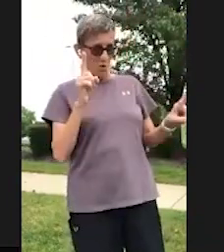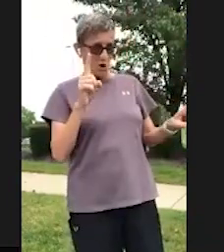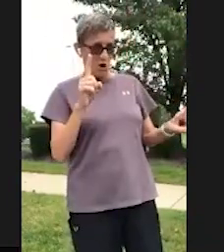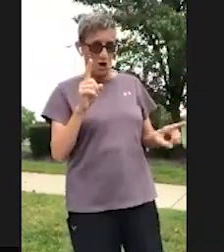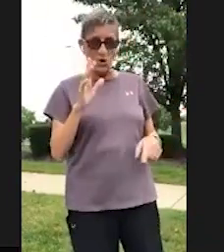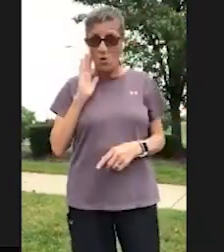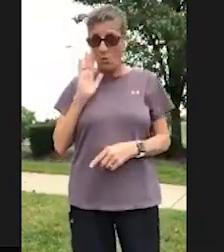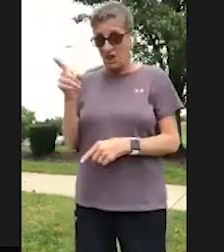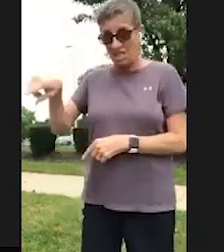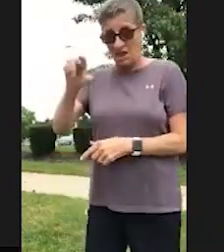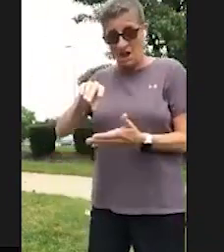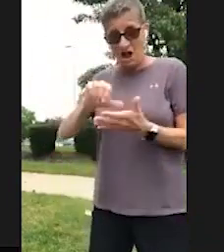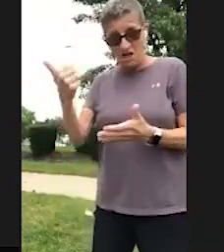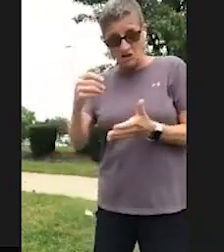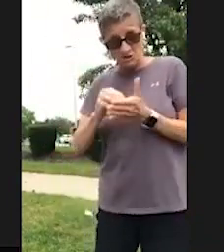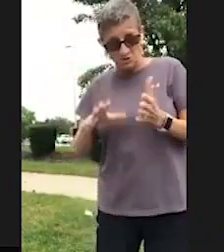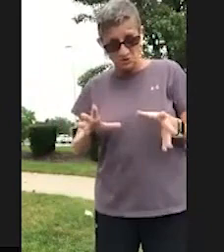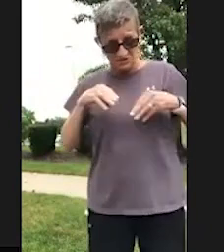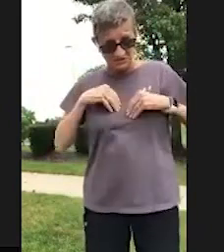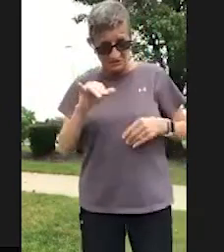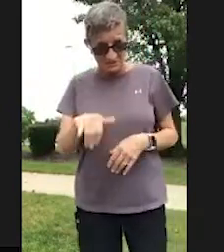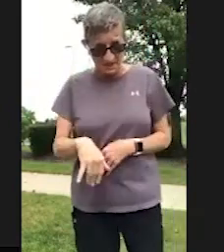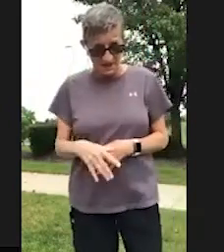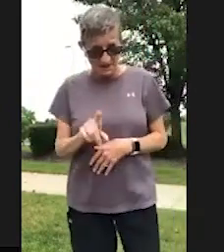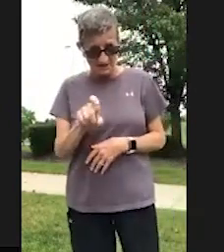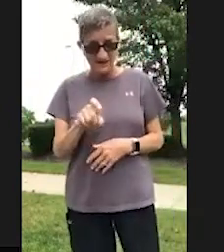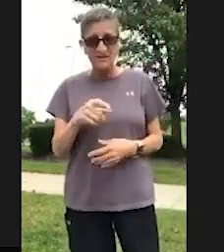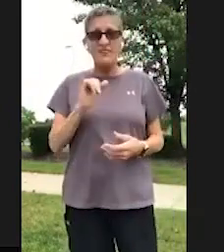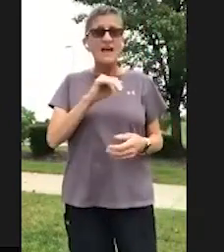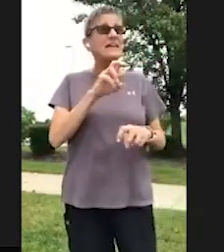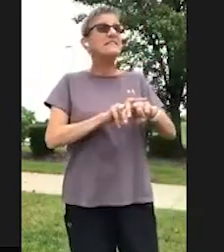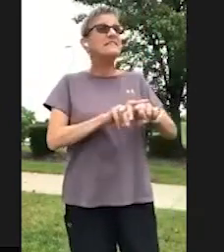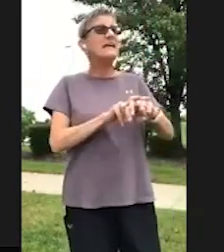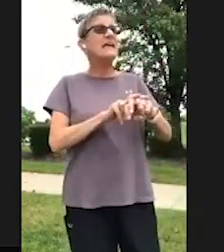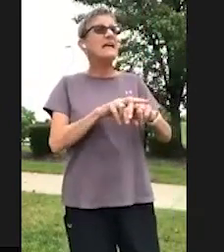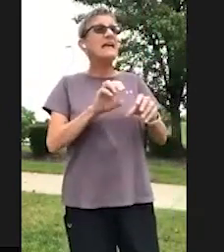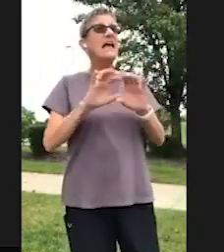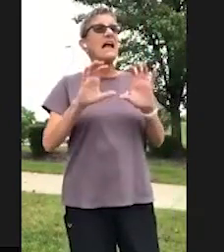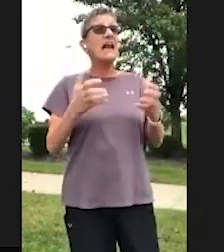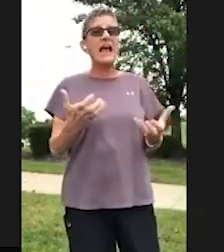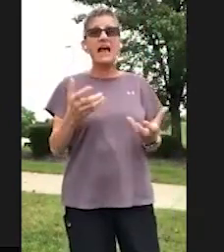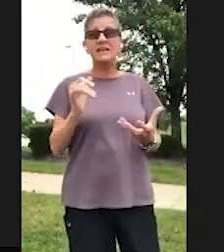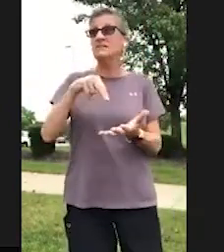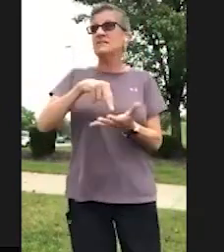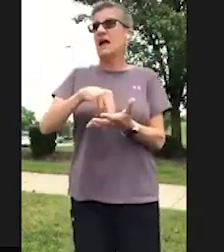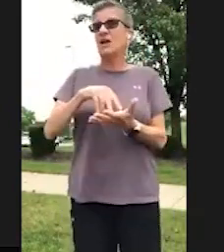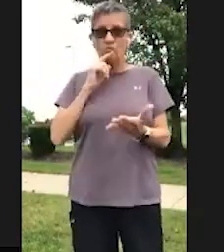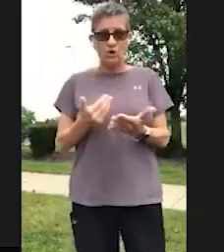it. Disrupting the classroom norm of sitting down was obviously something really new to me, so I